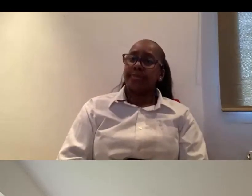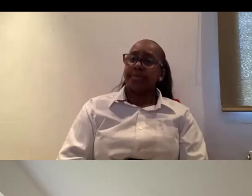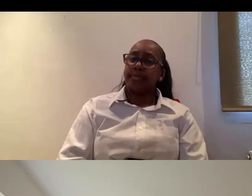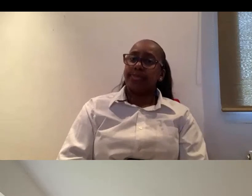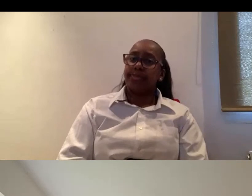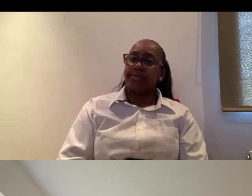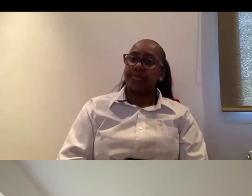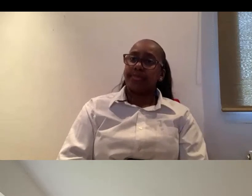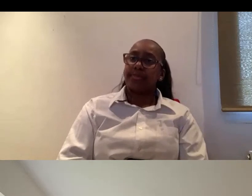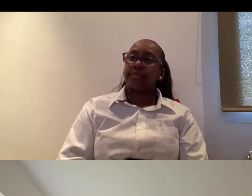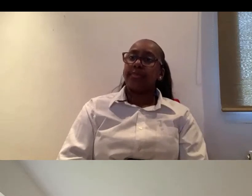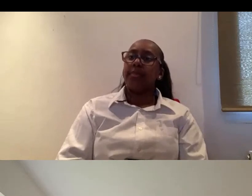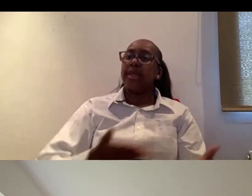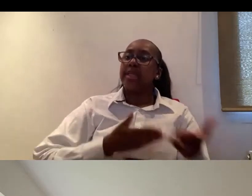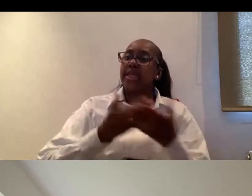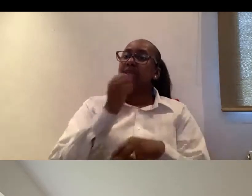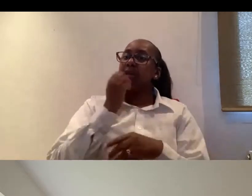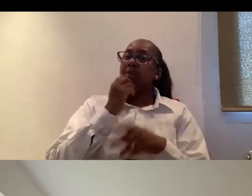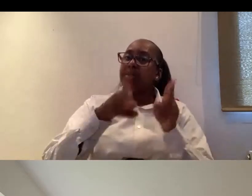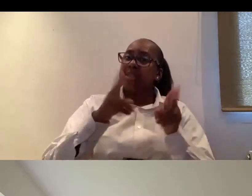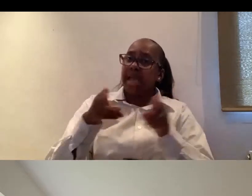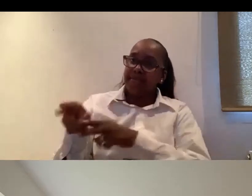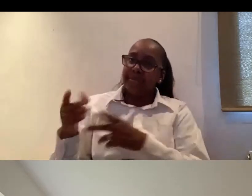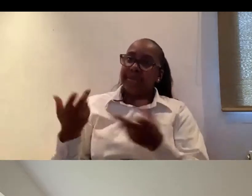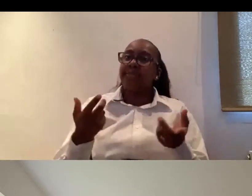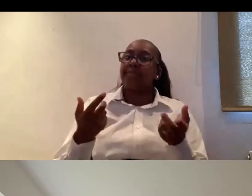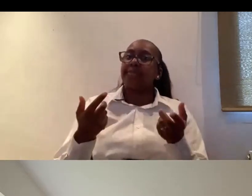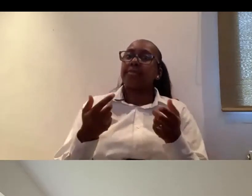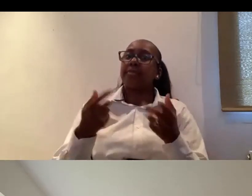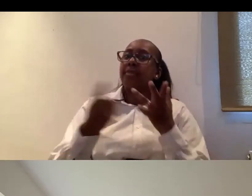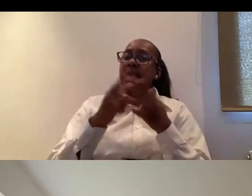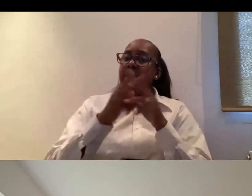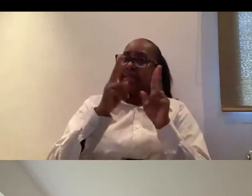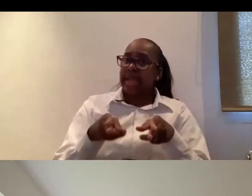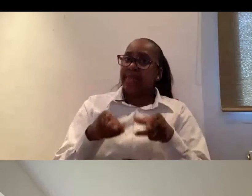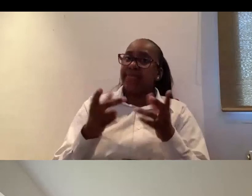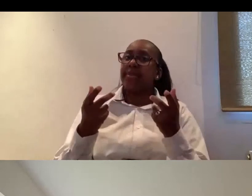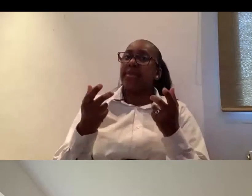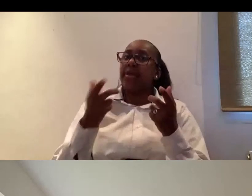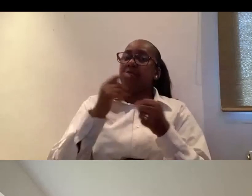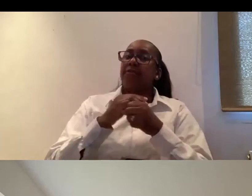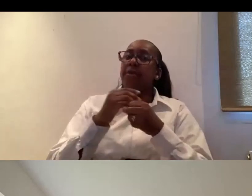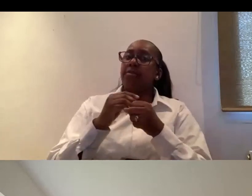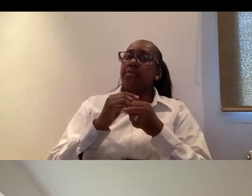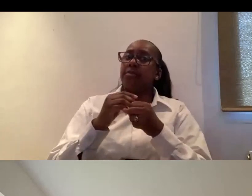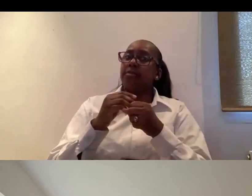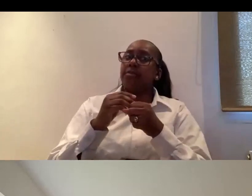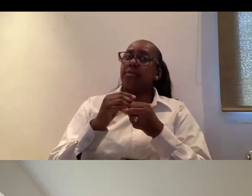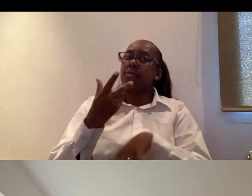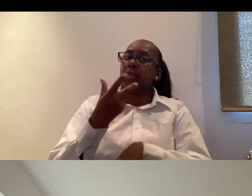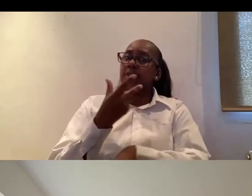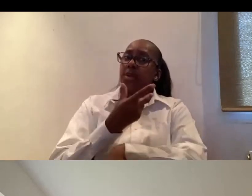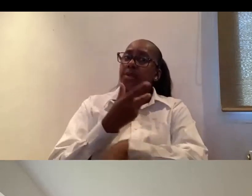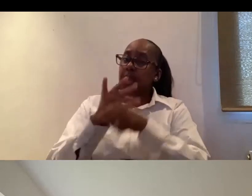Absolutely. And I think given the number of deaths that we've seen from COVID, any death from COVID is tragic, but I